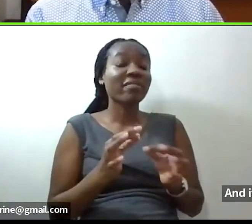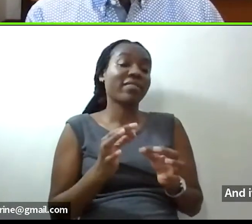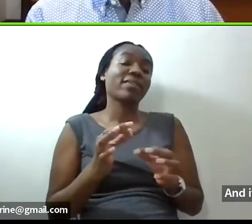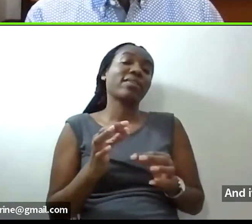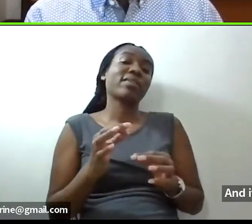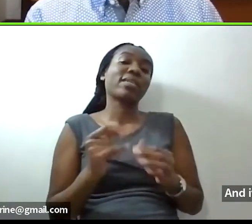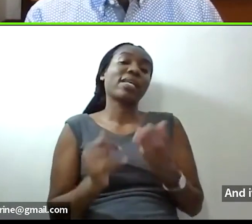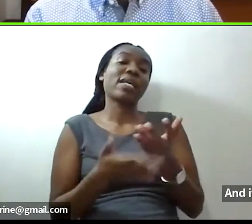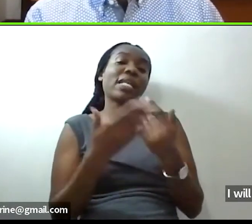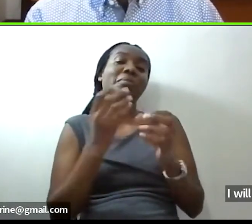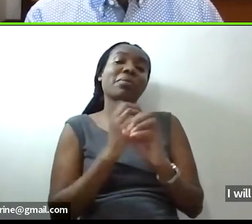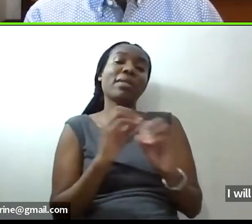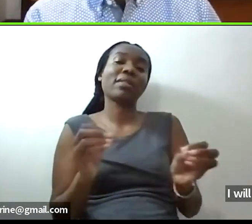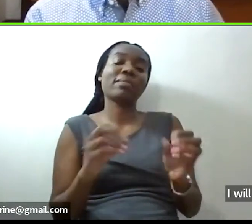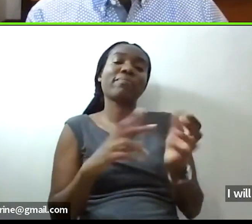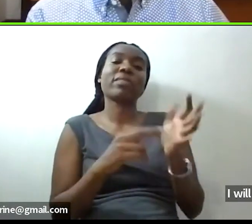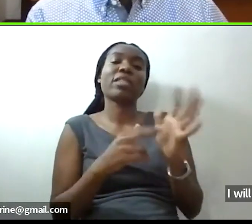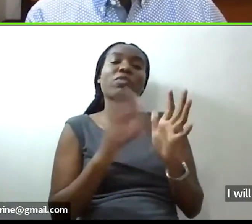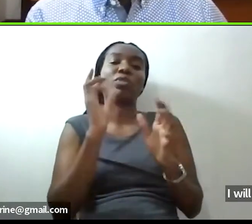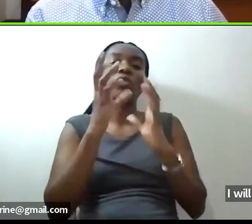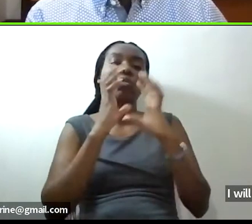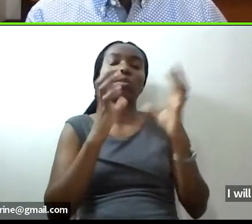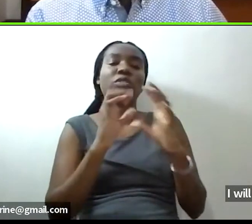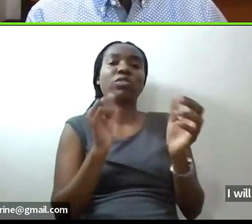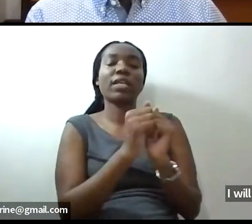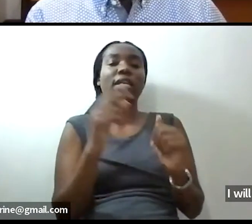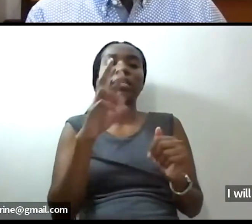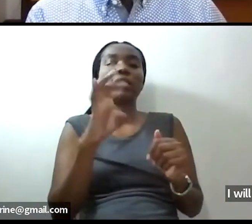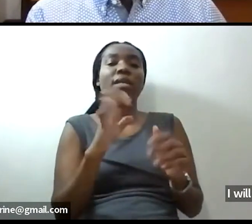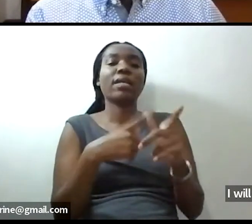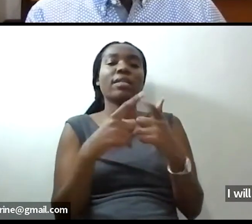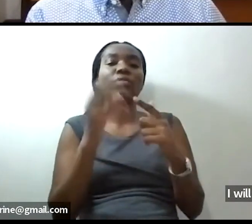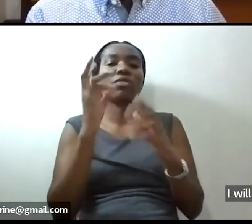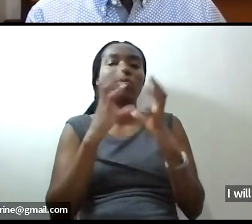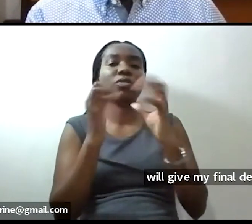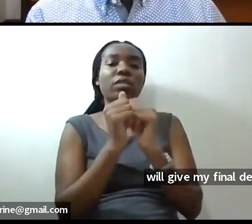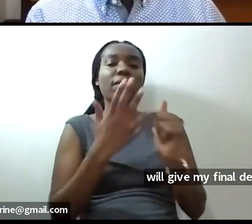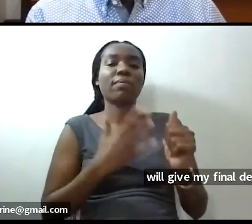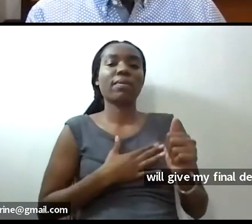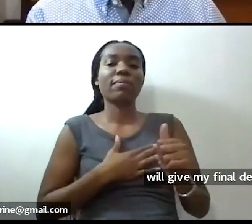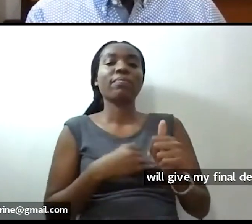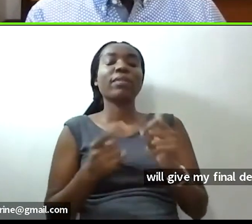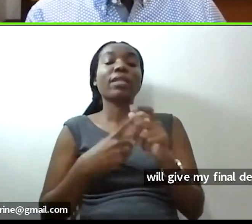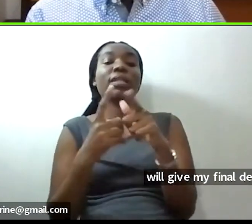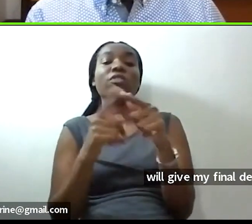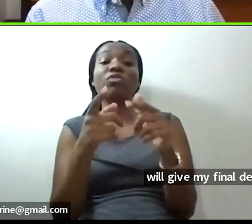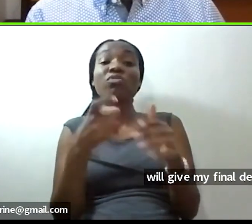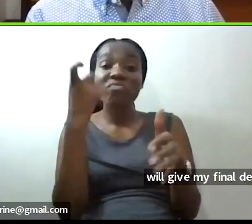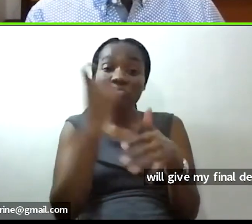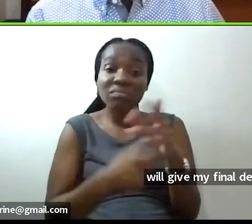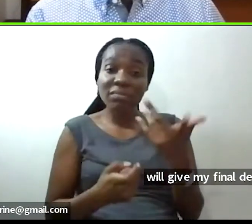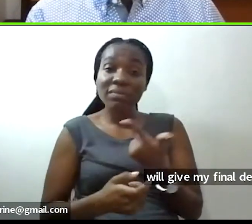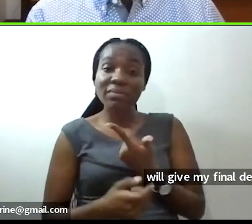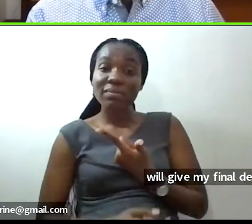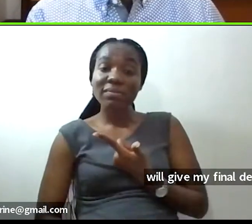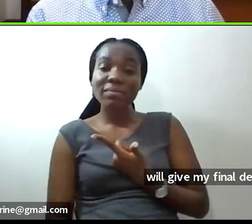Grace. Then you contact me to help you out. And do you charge a fee? That is what Silas is asking. Other than